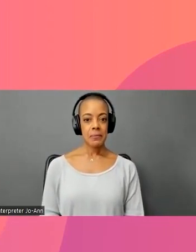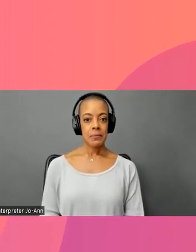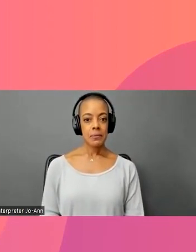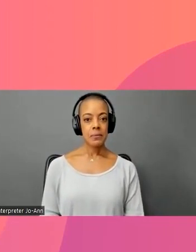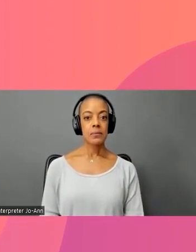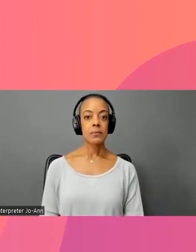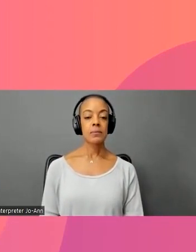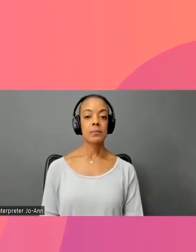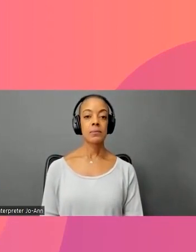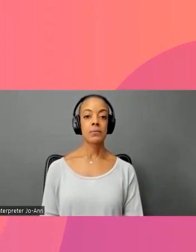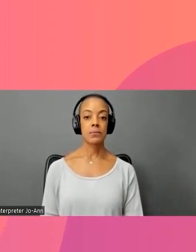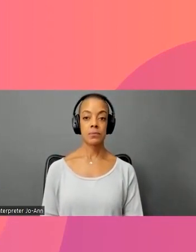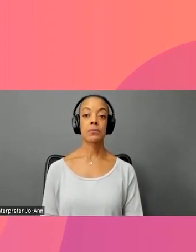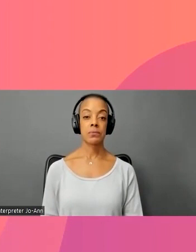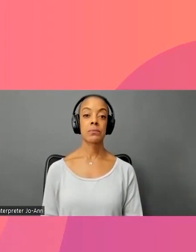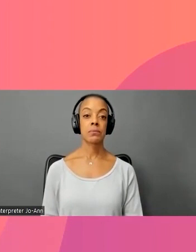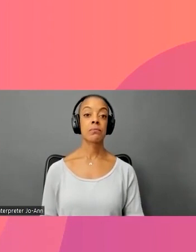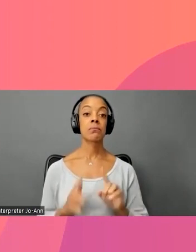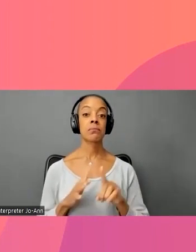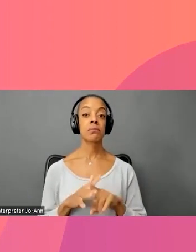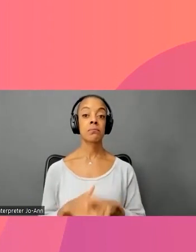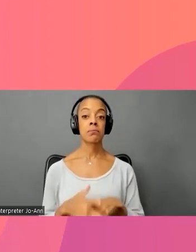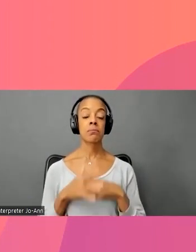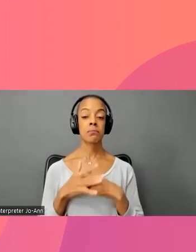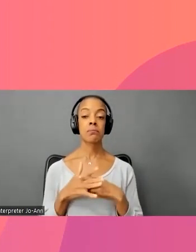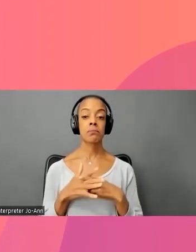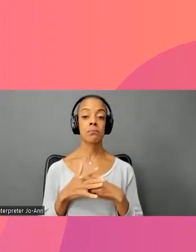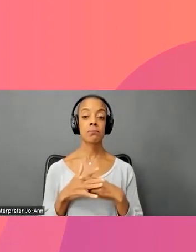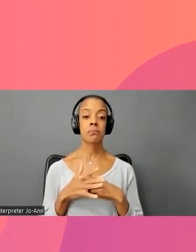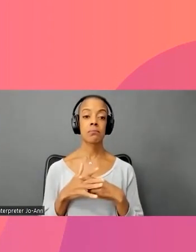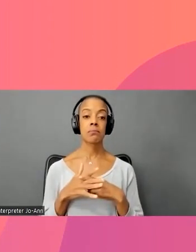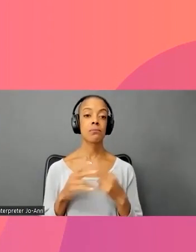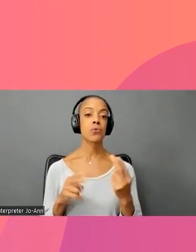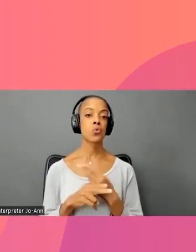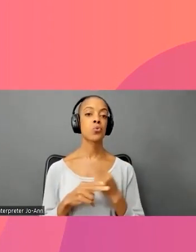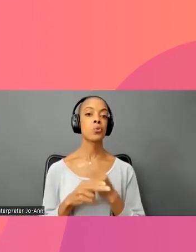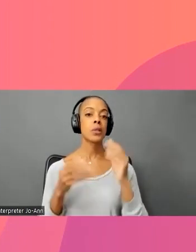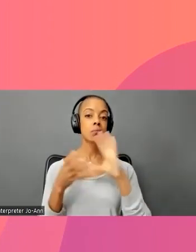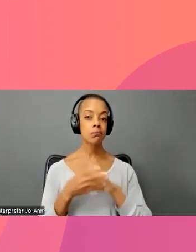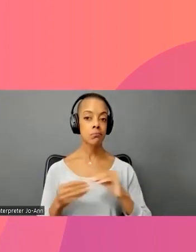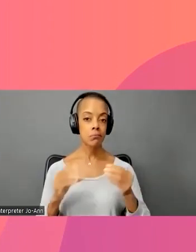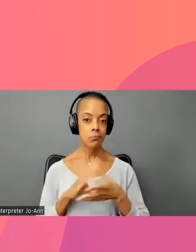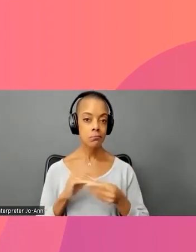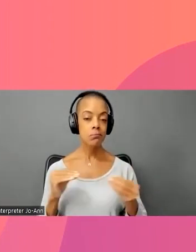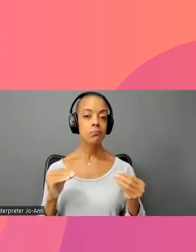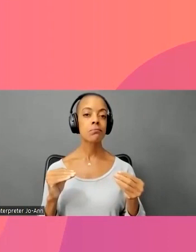I like to start my presentations using narratives and getting a little